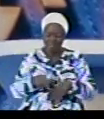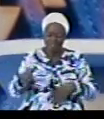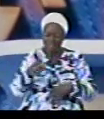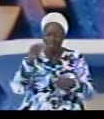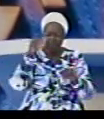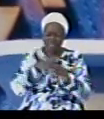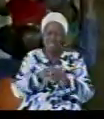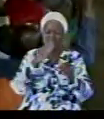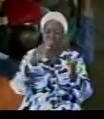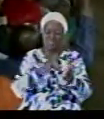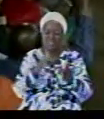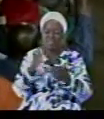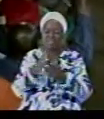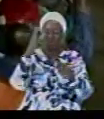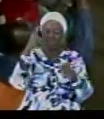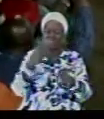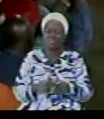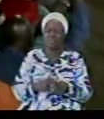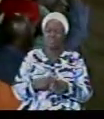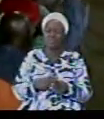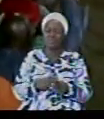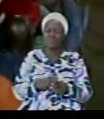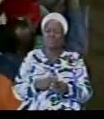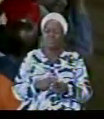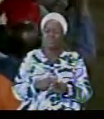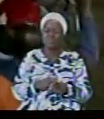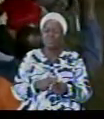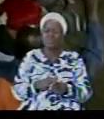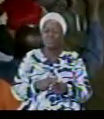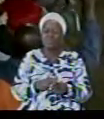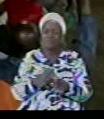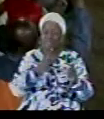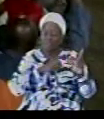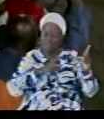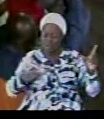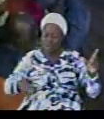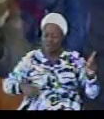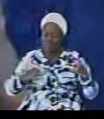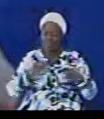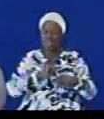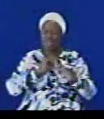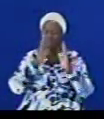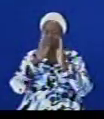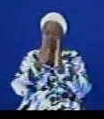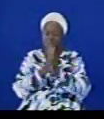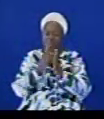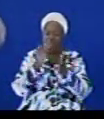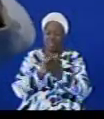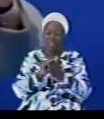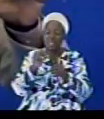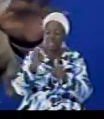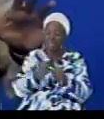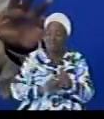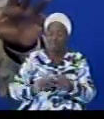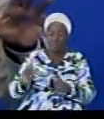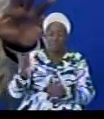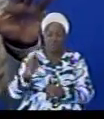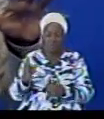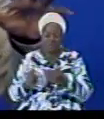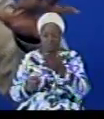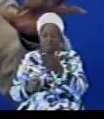in Jesus' name. Lord, I pray that everywhere in front of